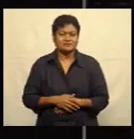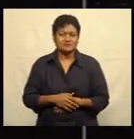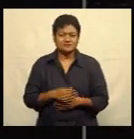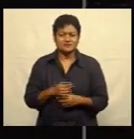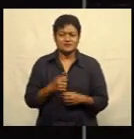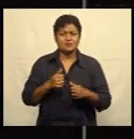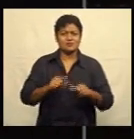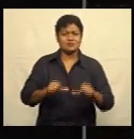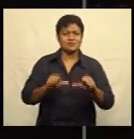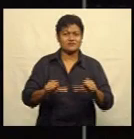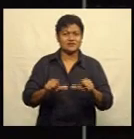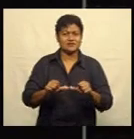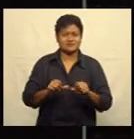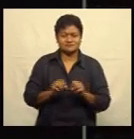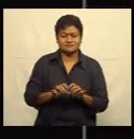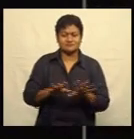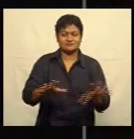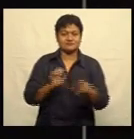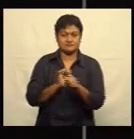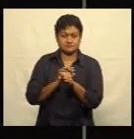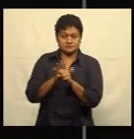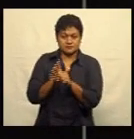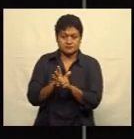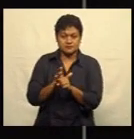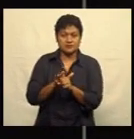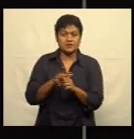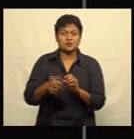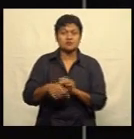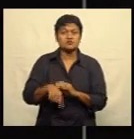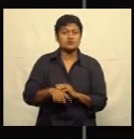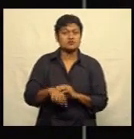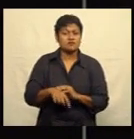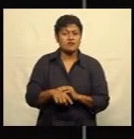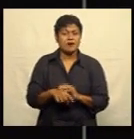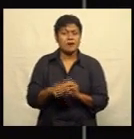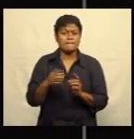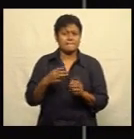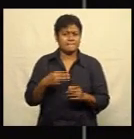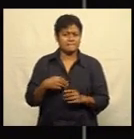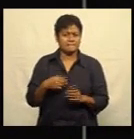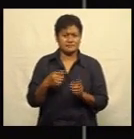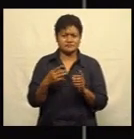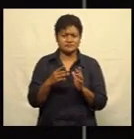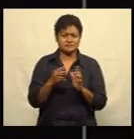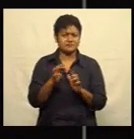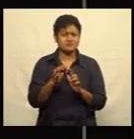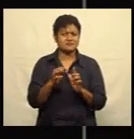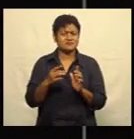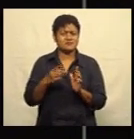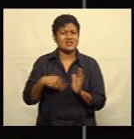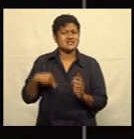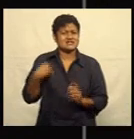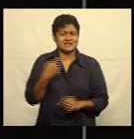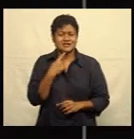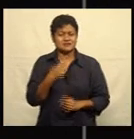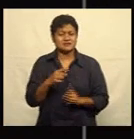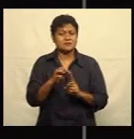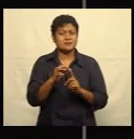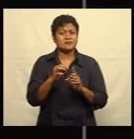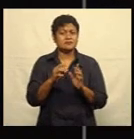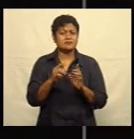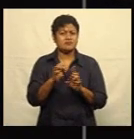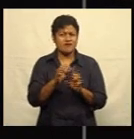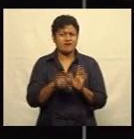of COVID-19. In the capital city, Minister Parveen Kumar was distributing masks to those walking around without any